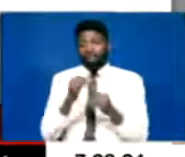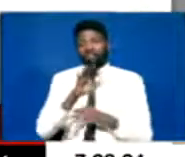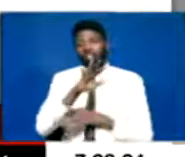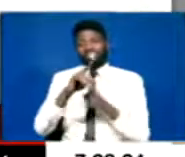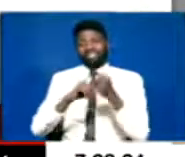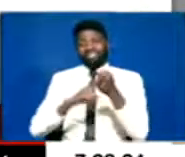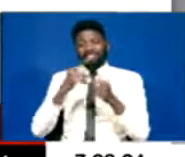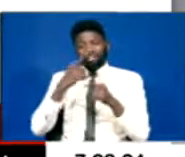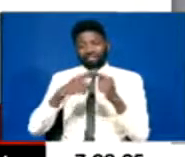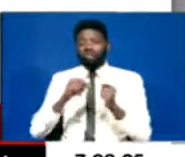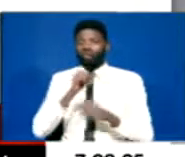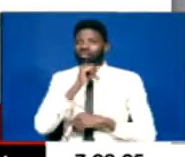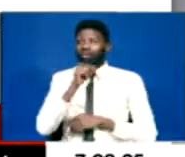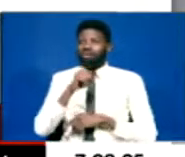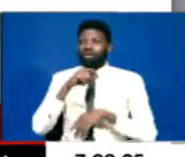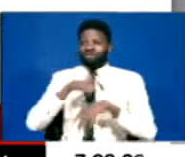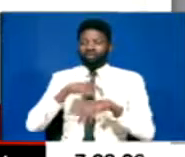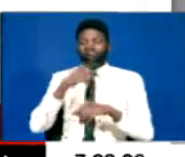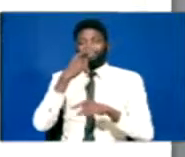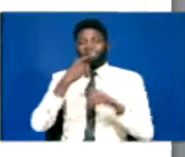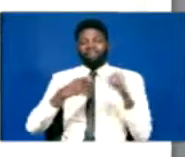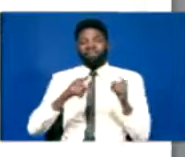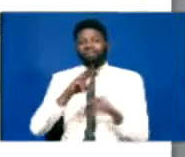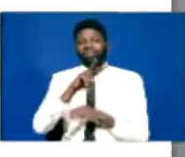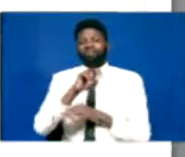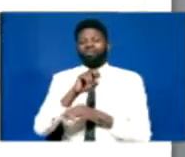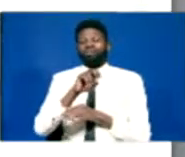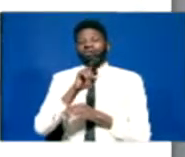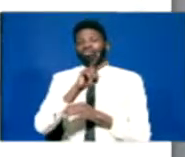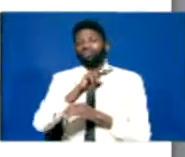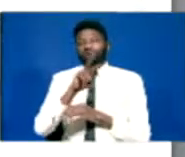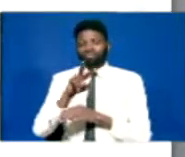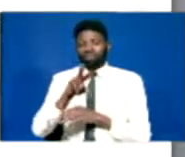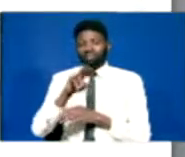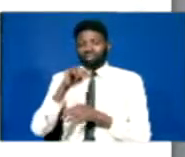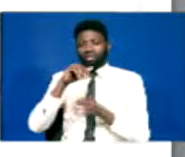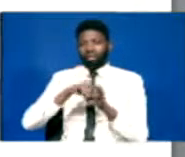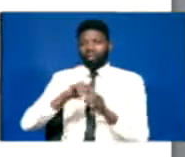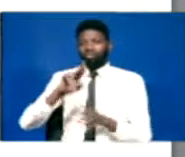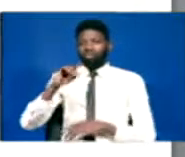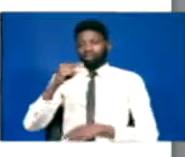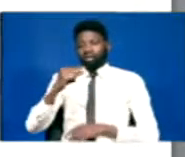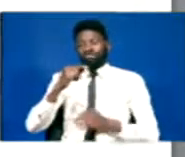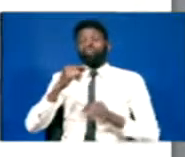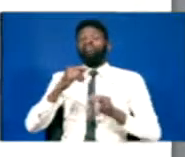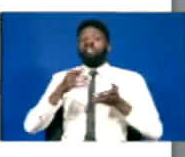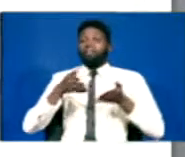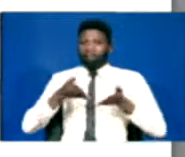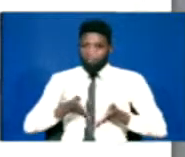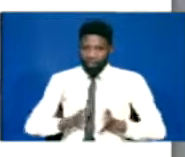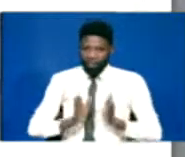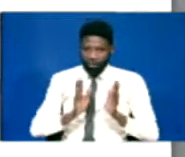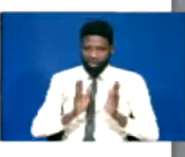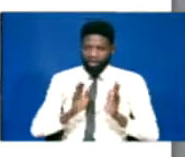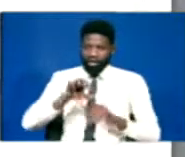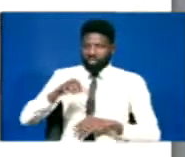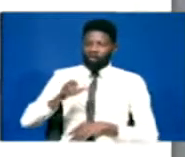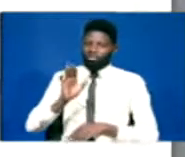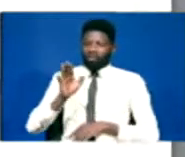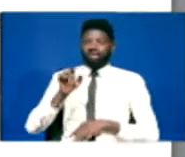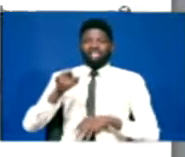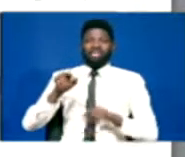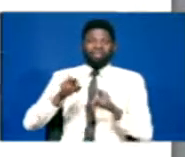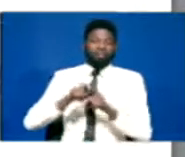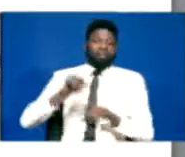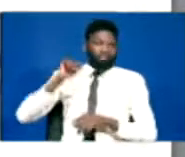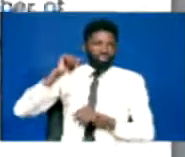of the year 2022 in Uasin Gishu being his birth county. Now, His political journey officially